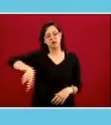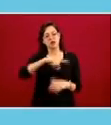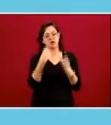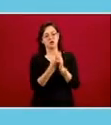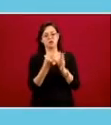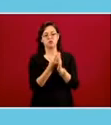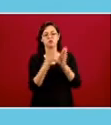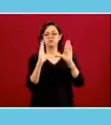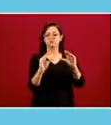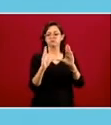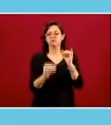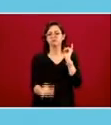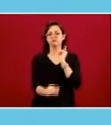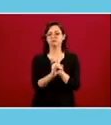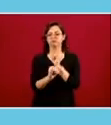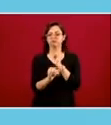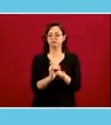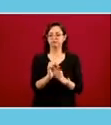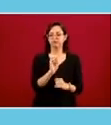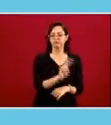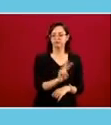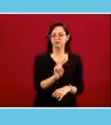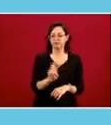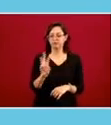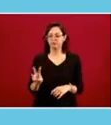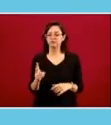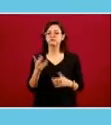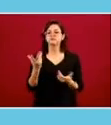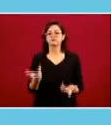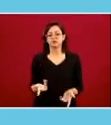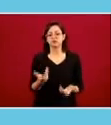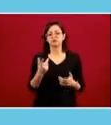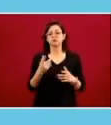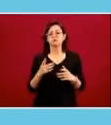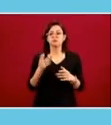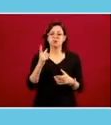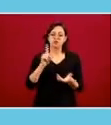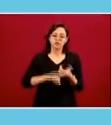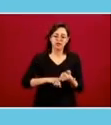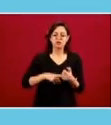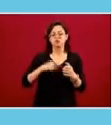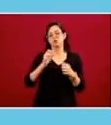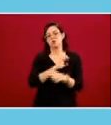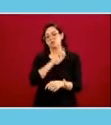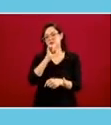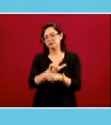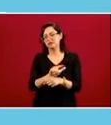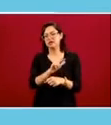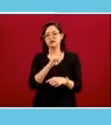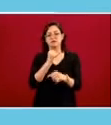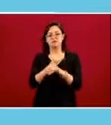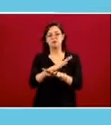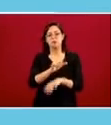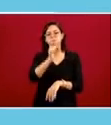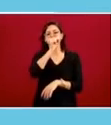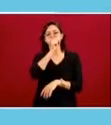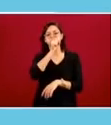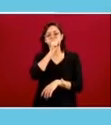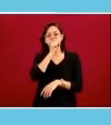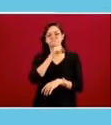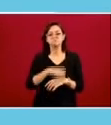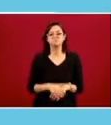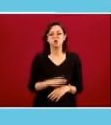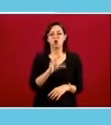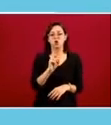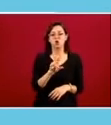Now, in order to avoid unnecessary transportation and deal with the transportation needs within